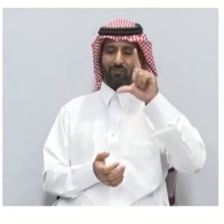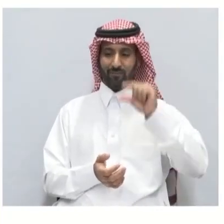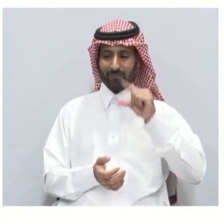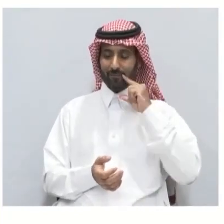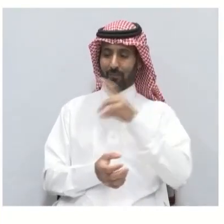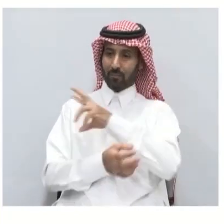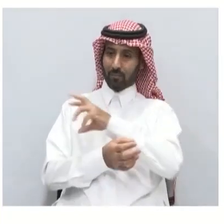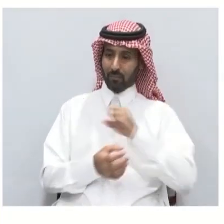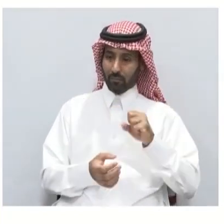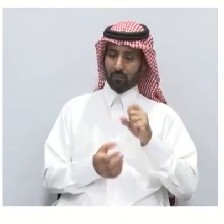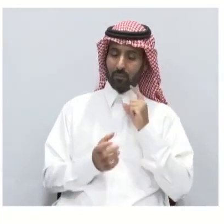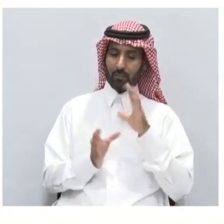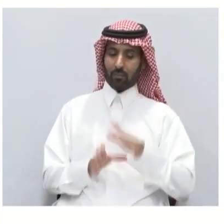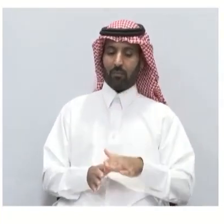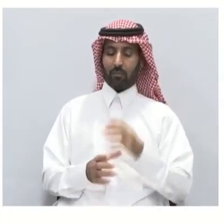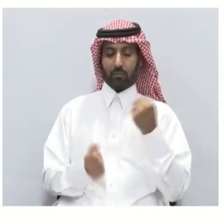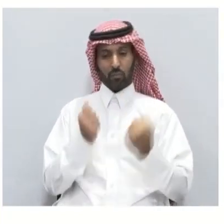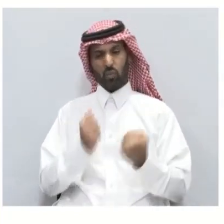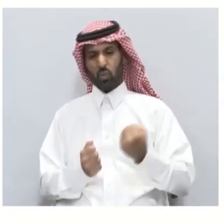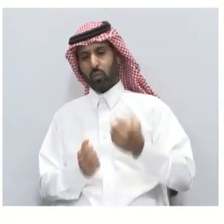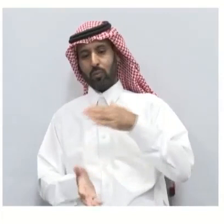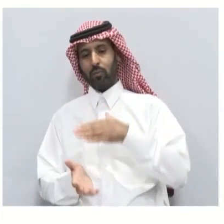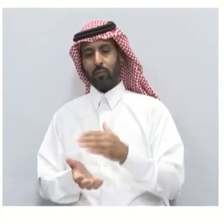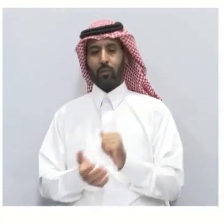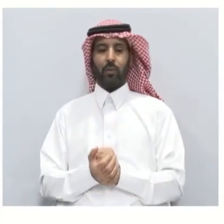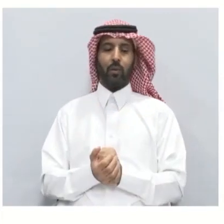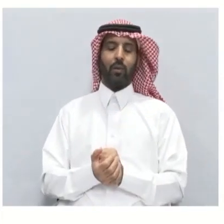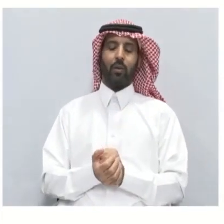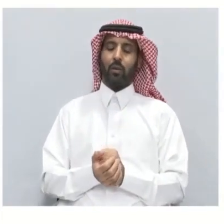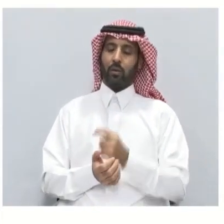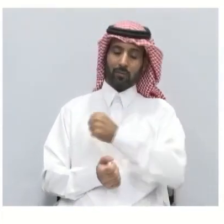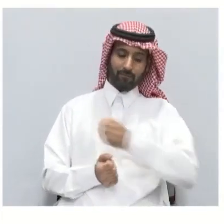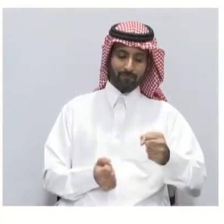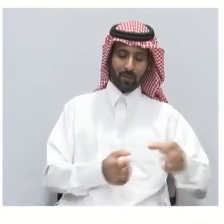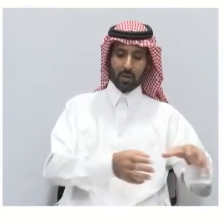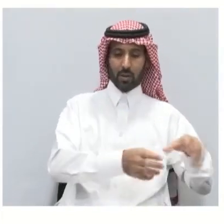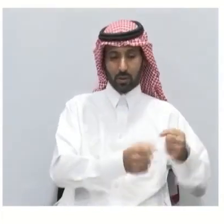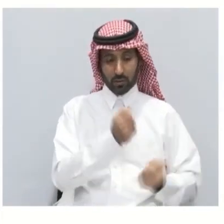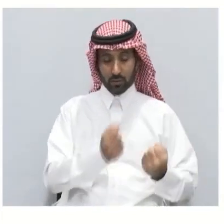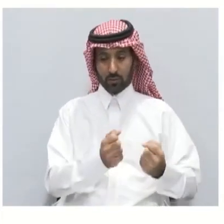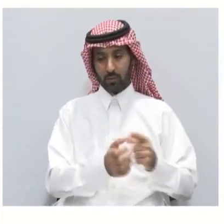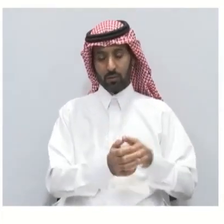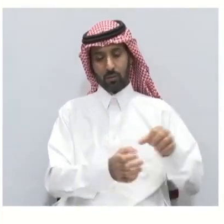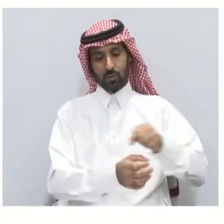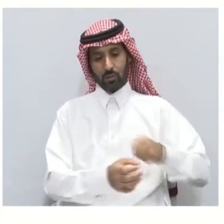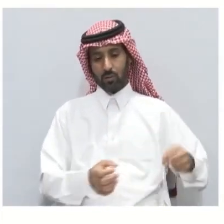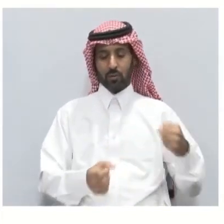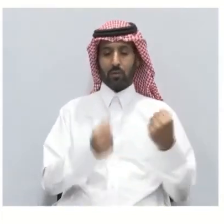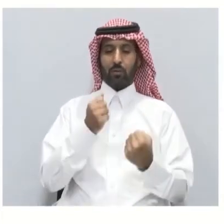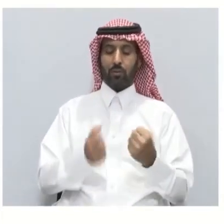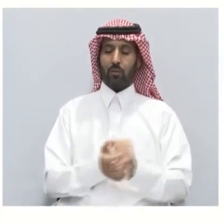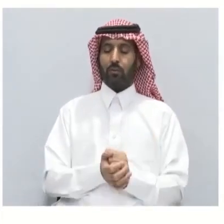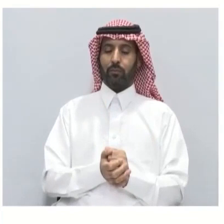crime, just like he had, driving recklessly. And the last one, hijack, as I told you before, to take control of a